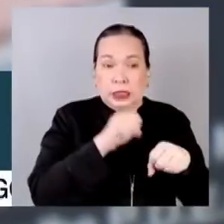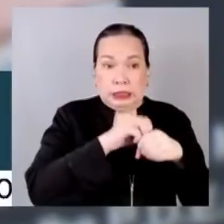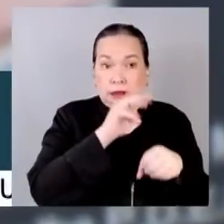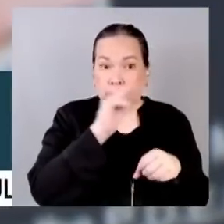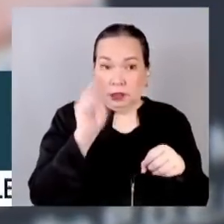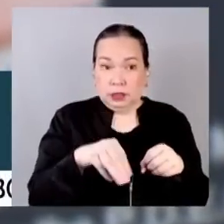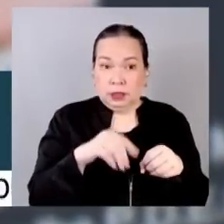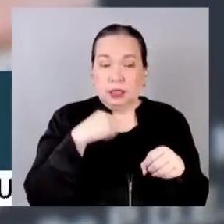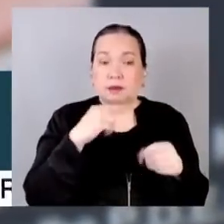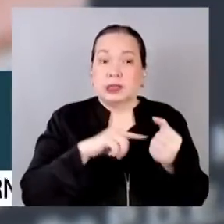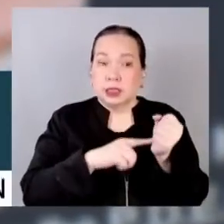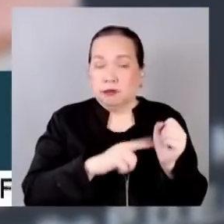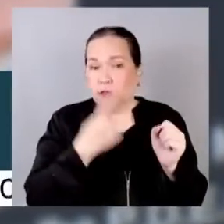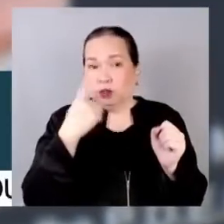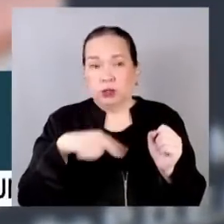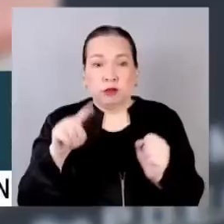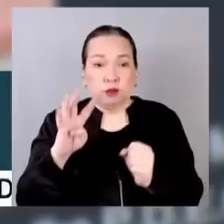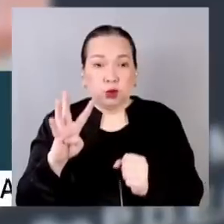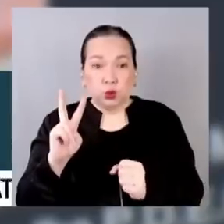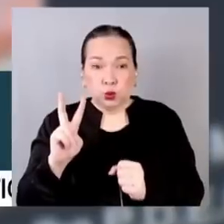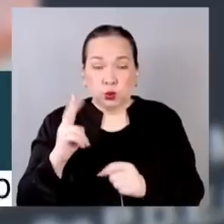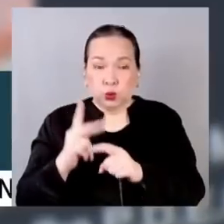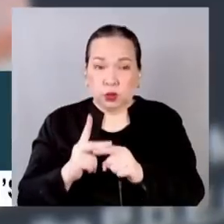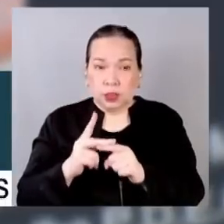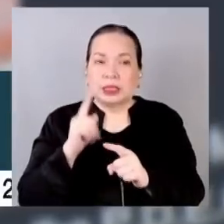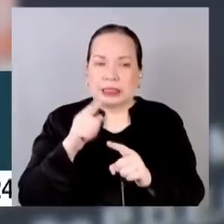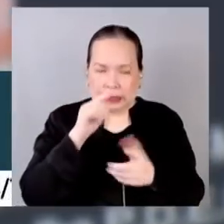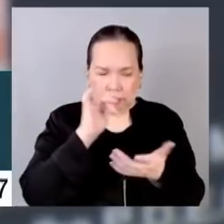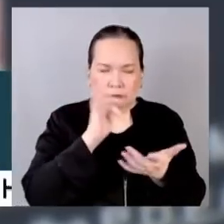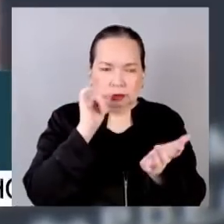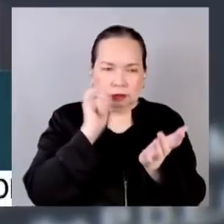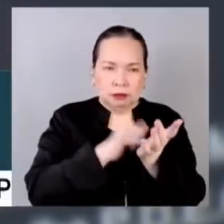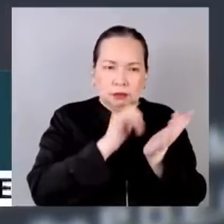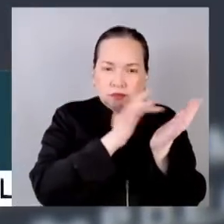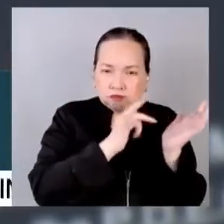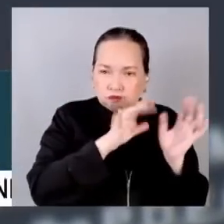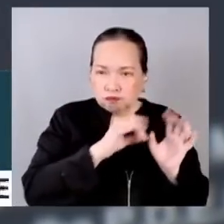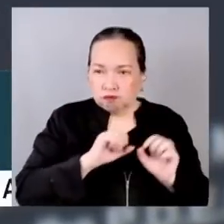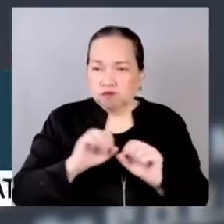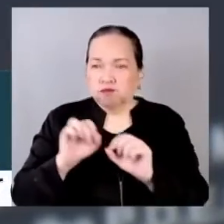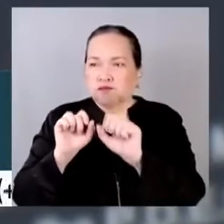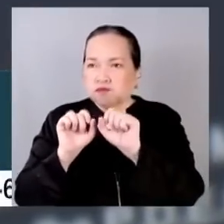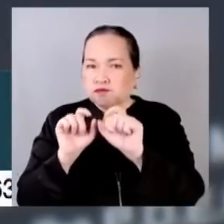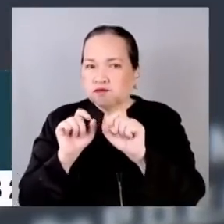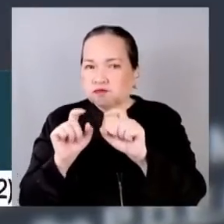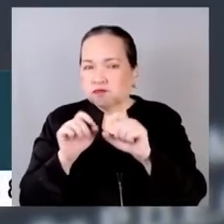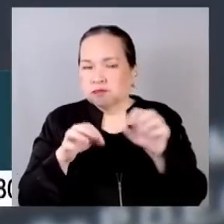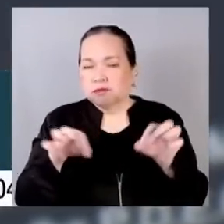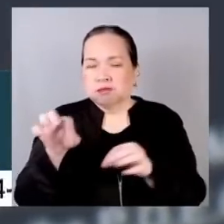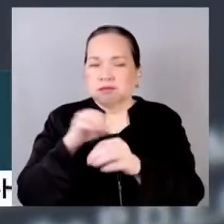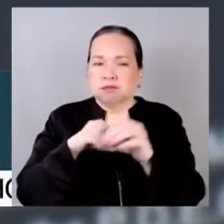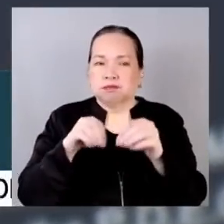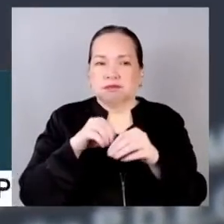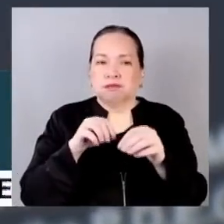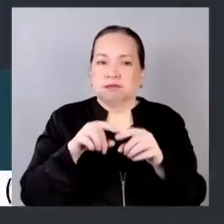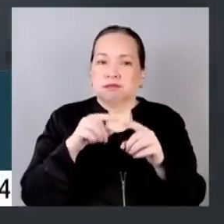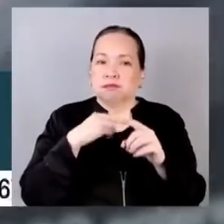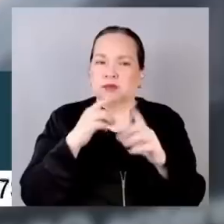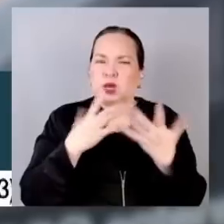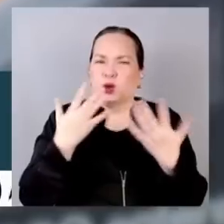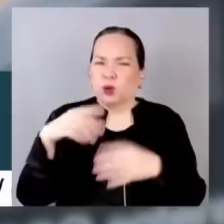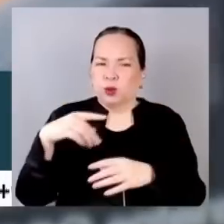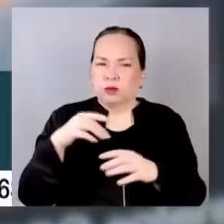with the 42 kilos because it was the pilferage that they were focusing on in the first place. They clarified that the pilferage was